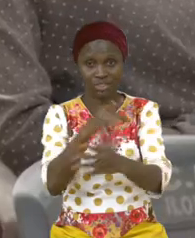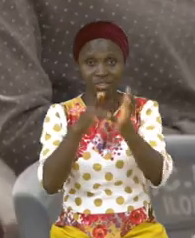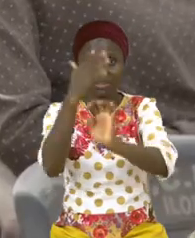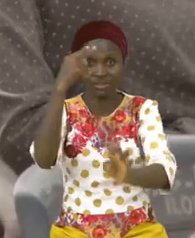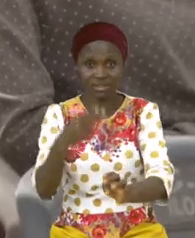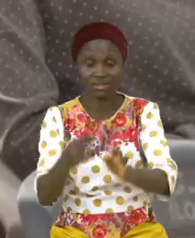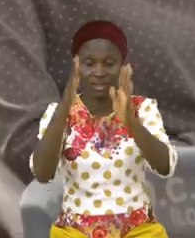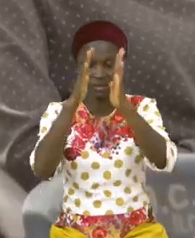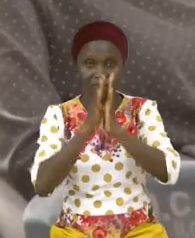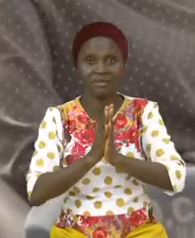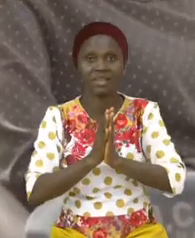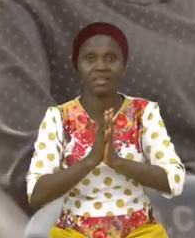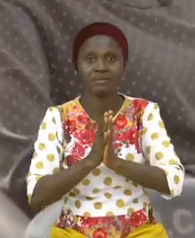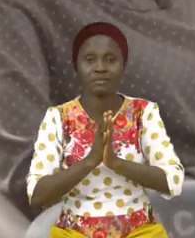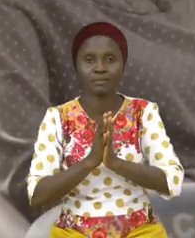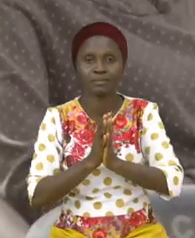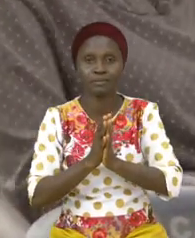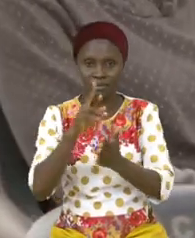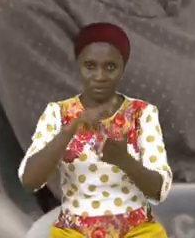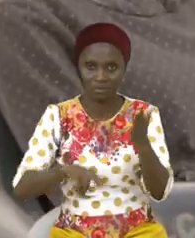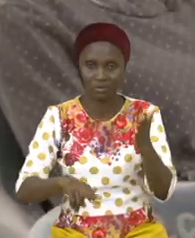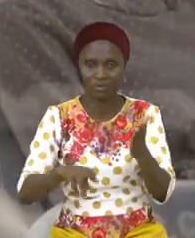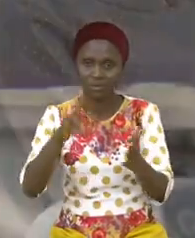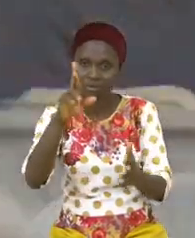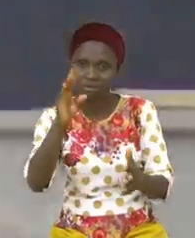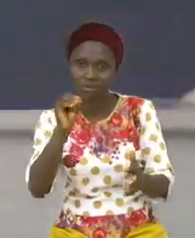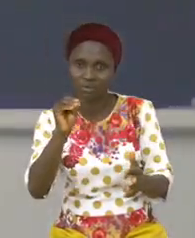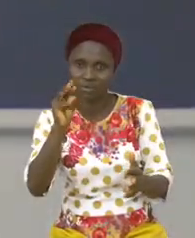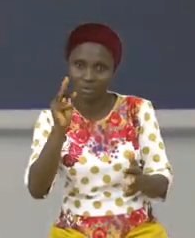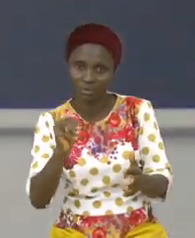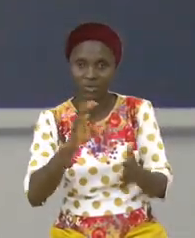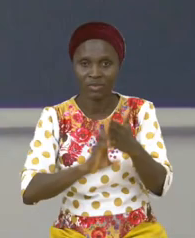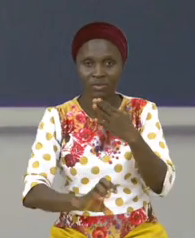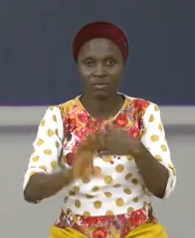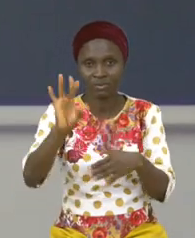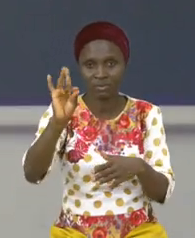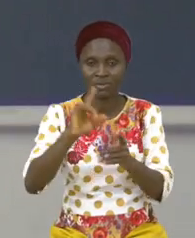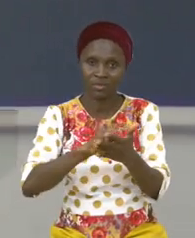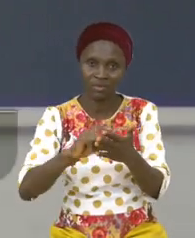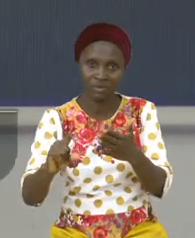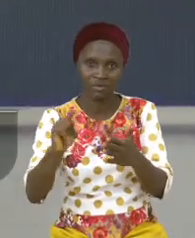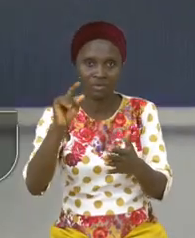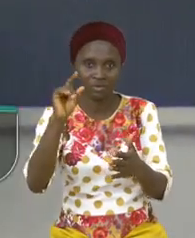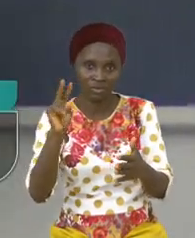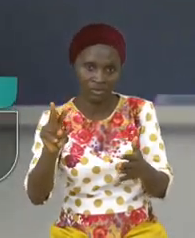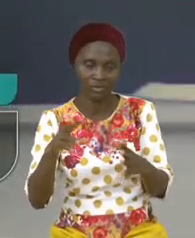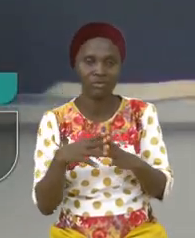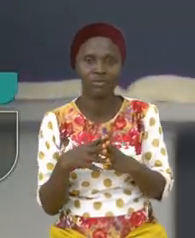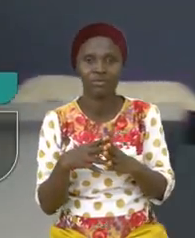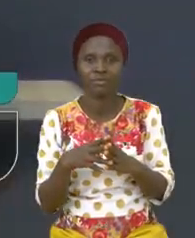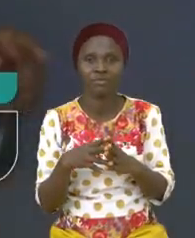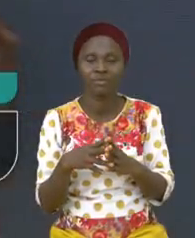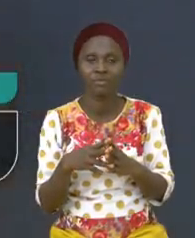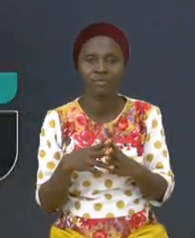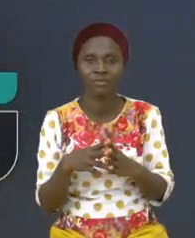Jesus' name. Look at Romans chapter 8, and I'm reading from verse 2. In Romans chapter 8, looking at